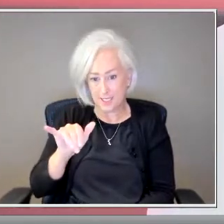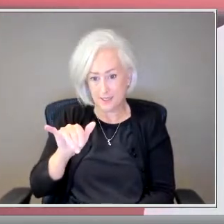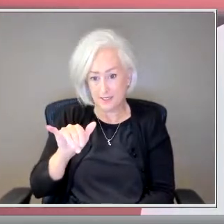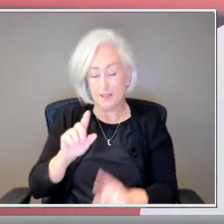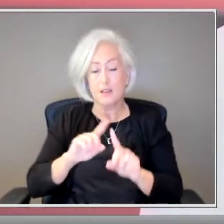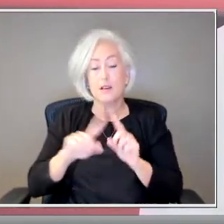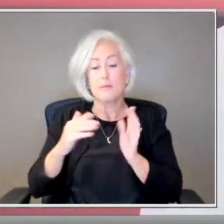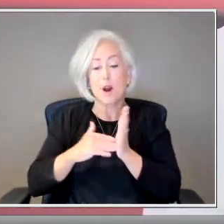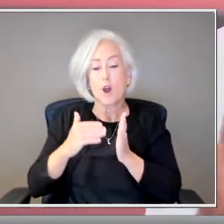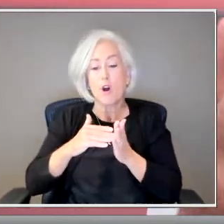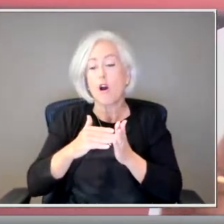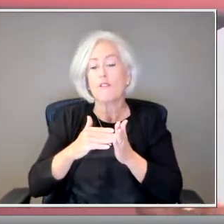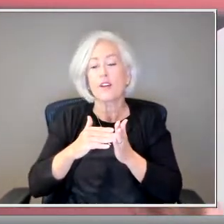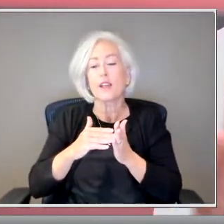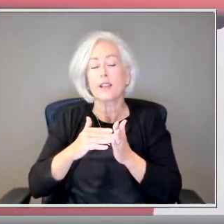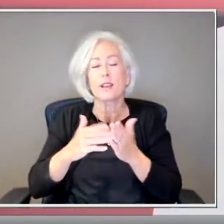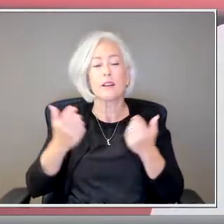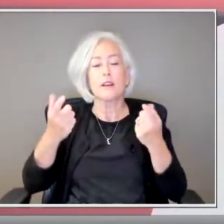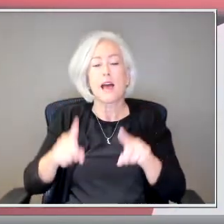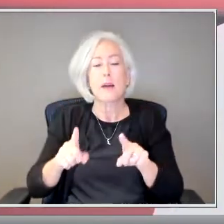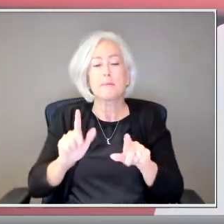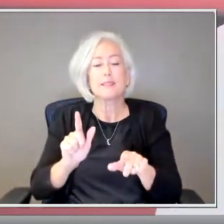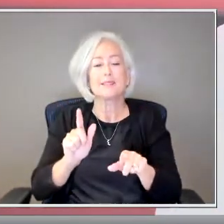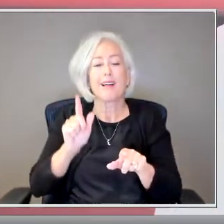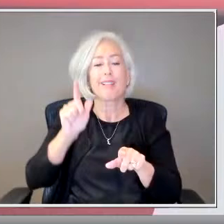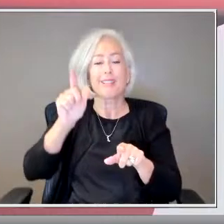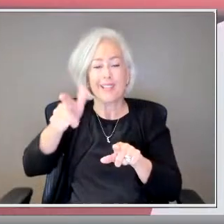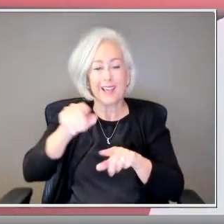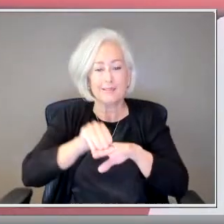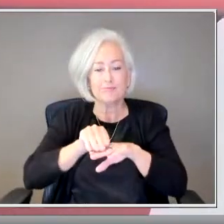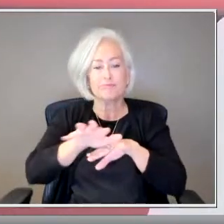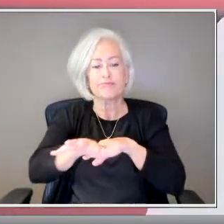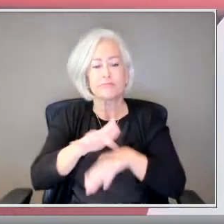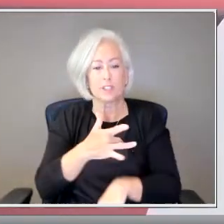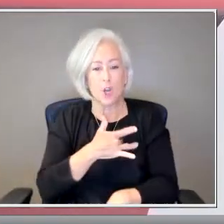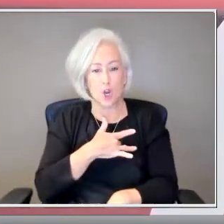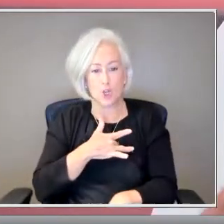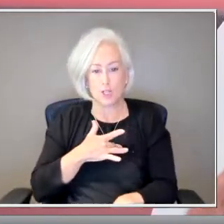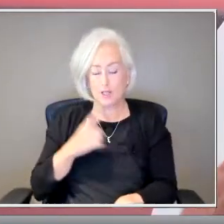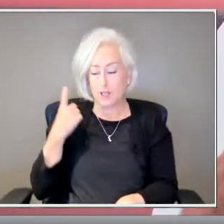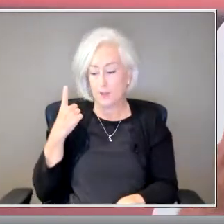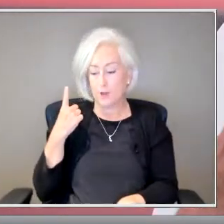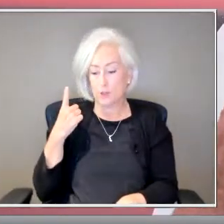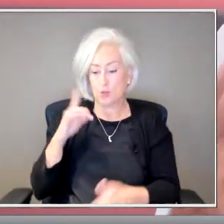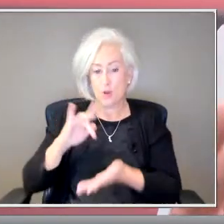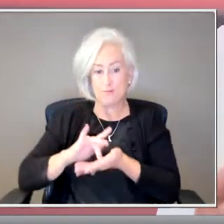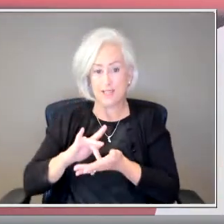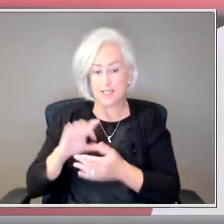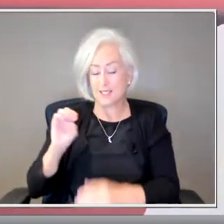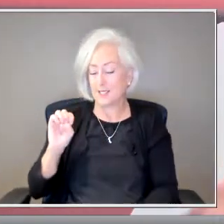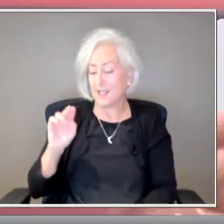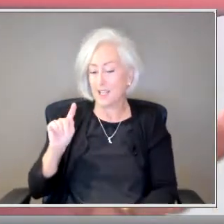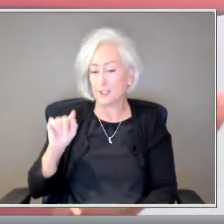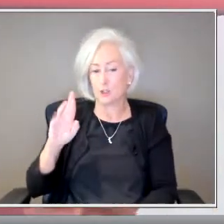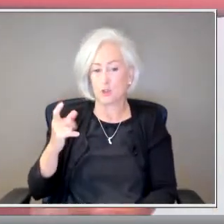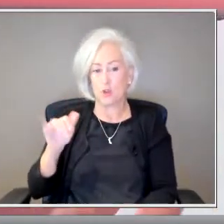in heart drugs, there's a powerful drug called Entresto that was in a study that had 8,000 people for several